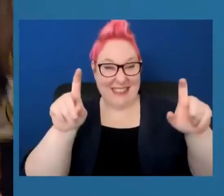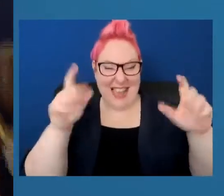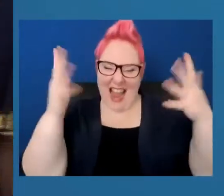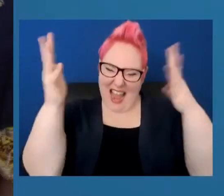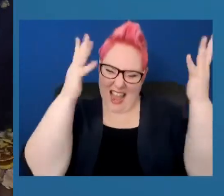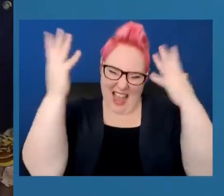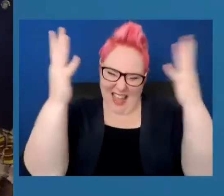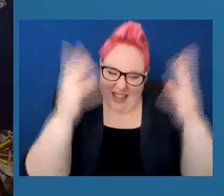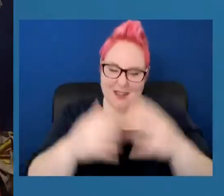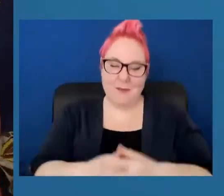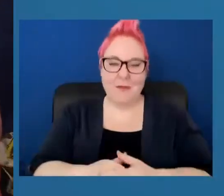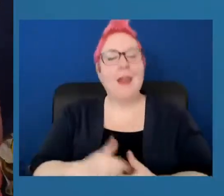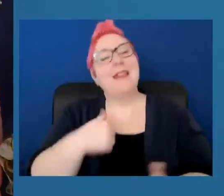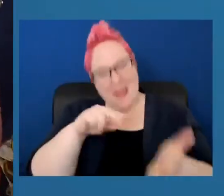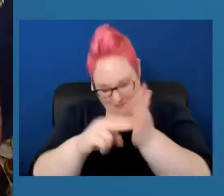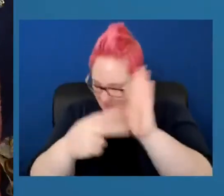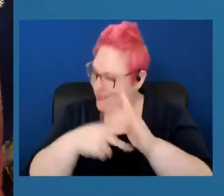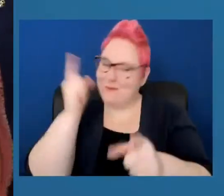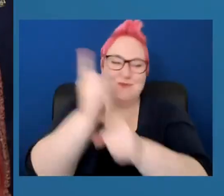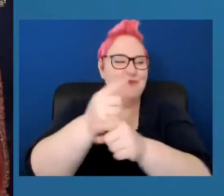Then I'm in the right place.